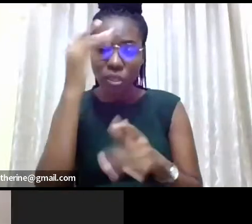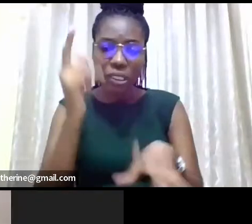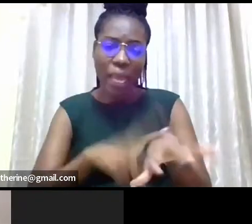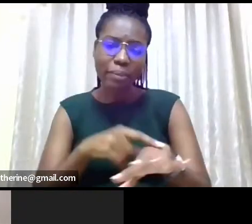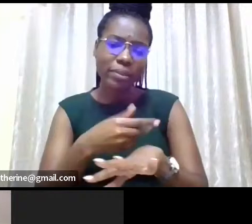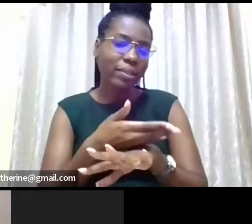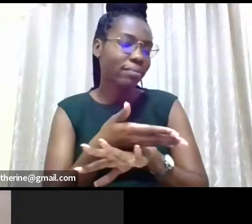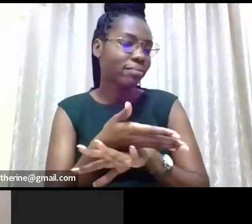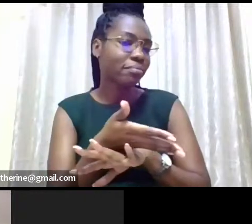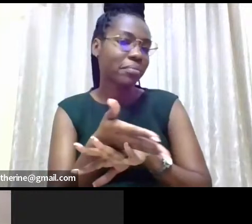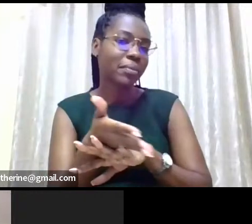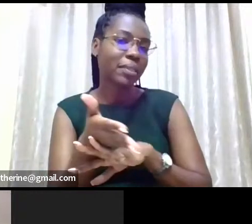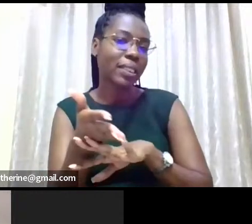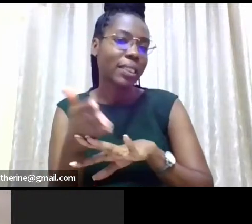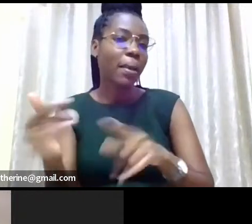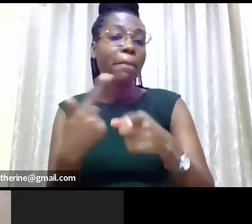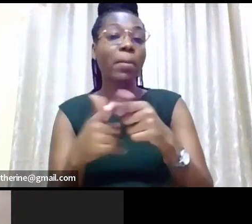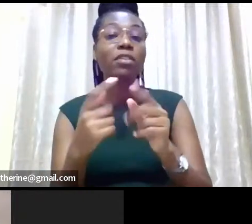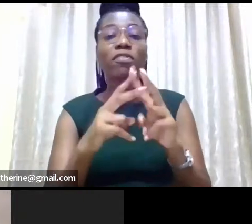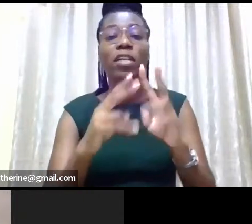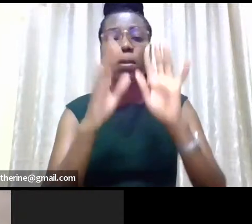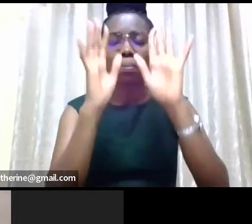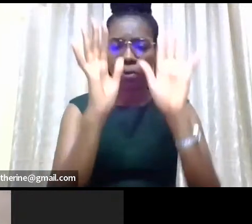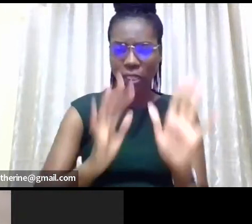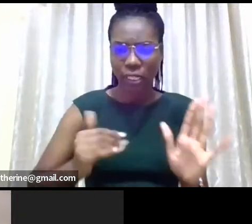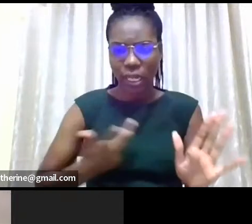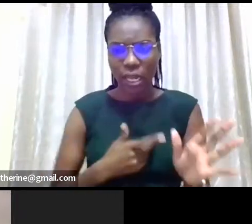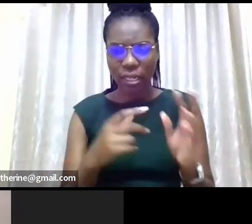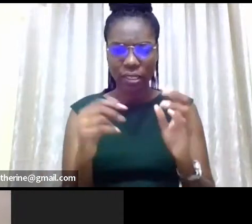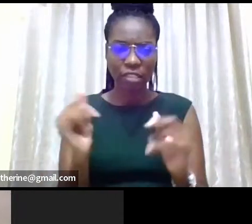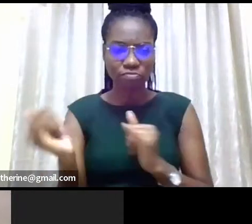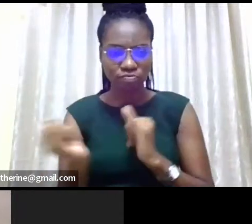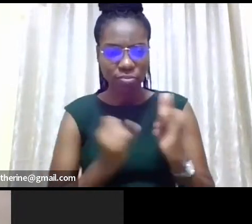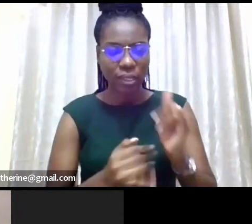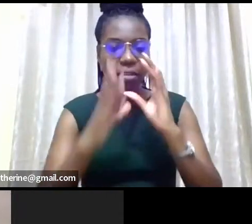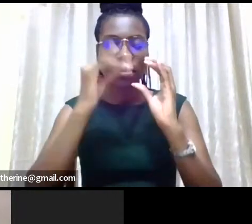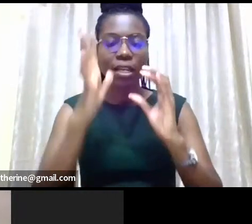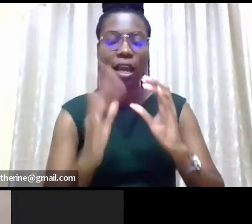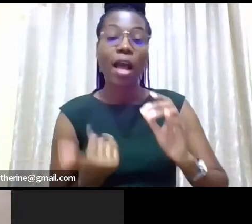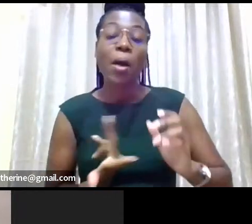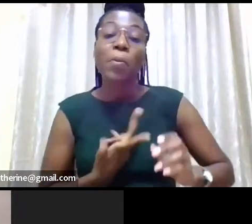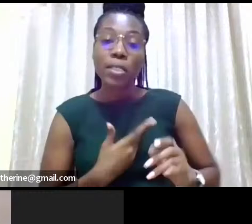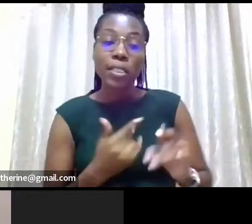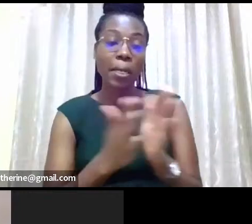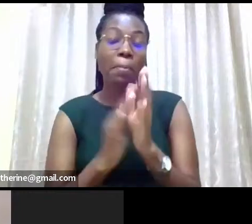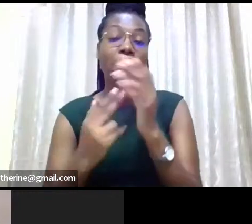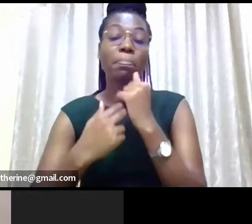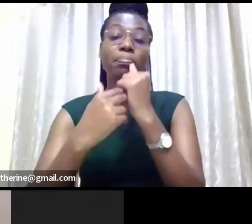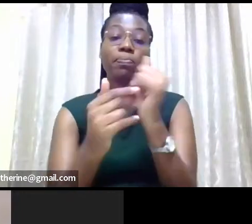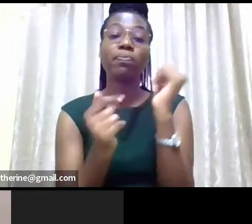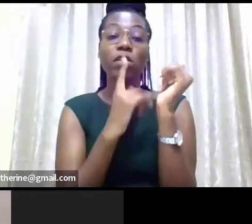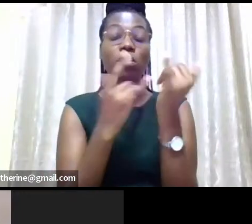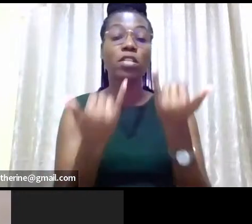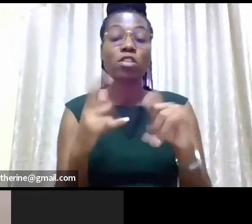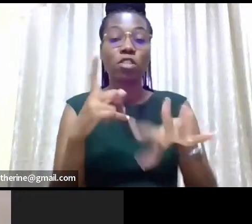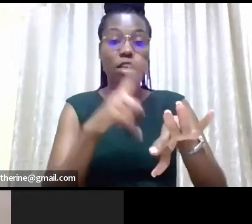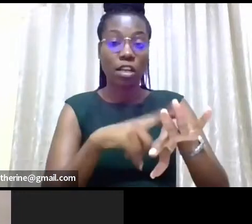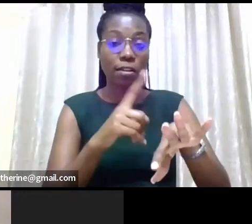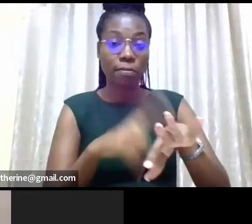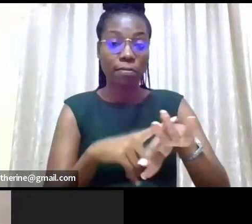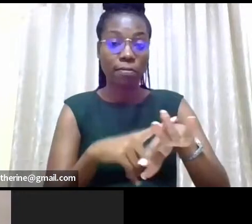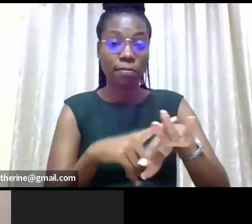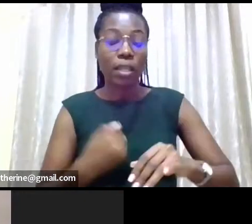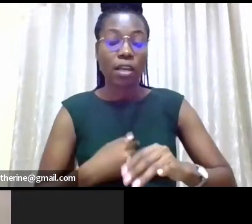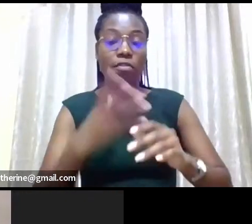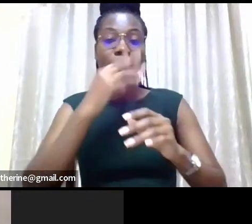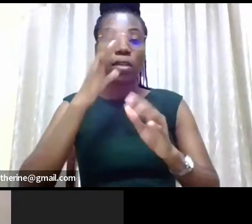is necessary that we also introduce our speakers, or rather our partners. But at this point in time, we have our speaker, who